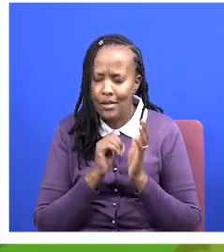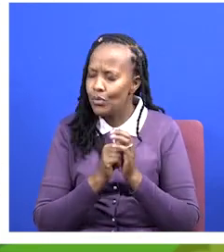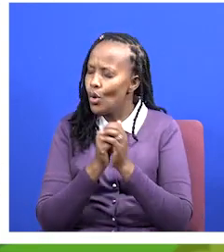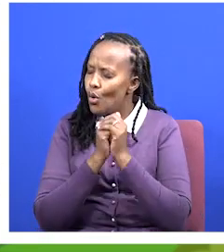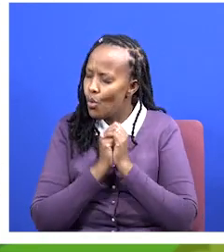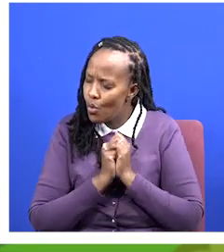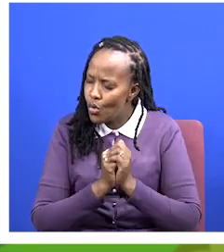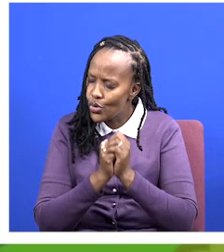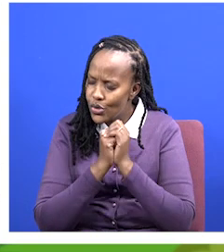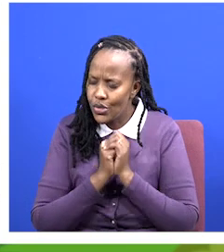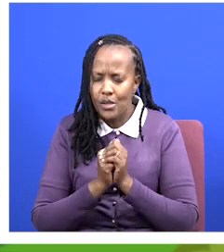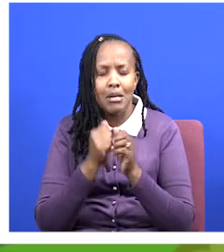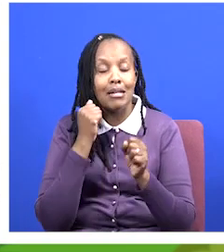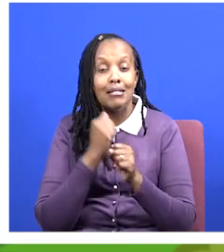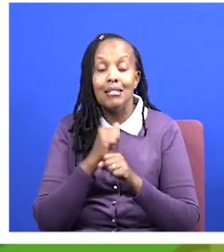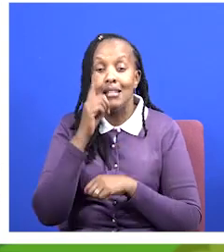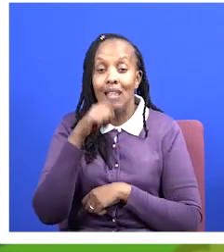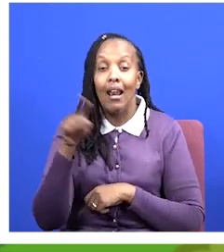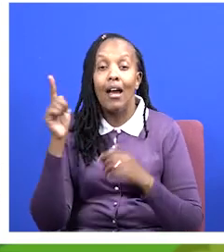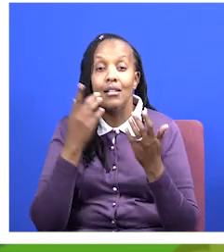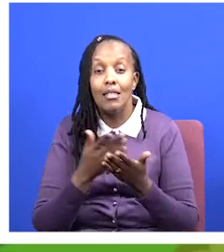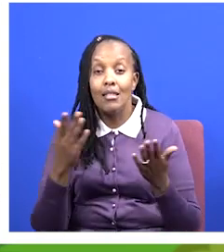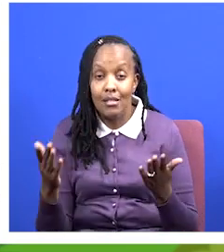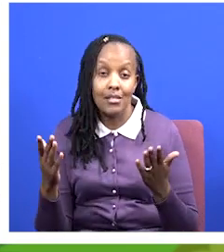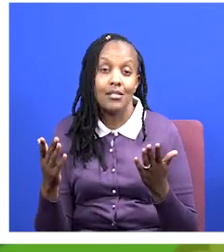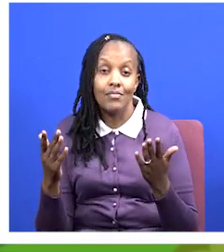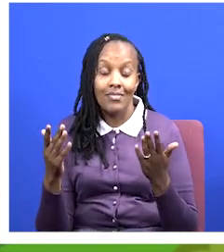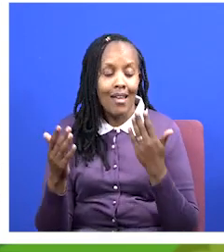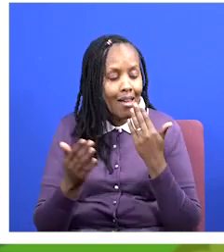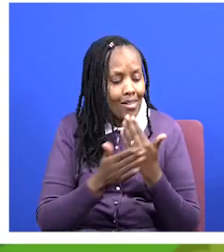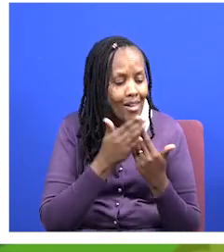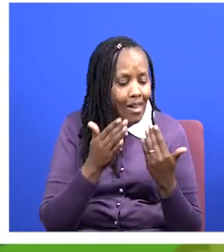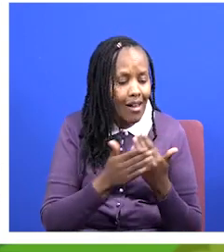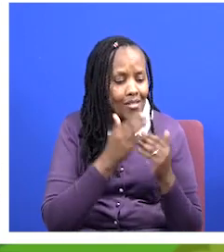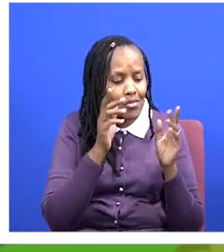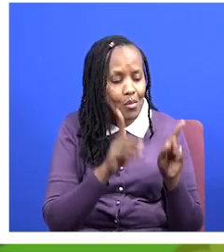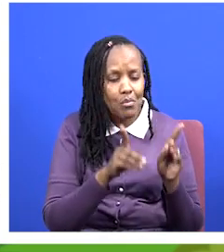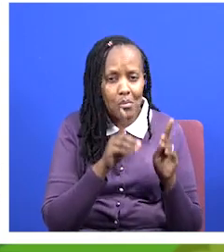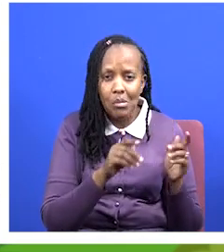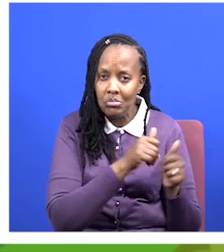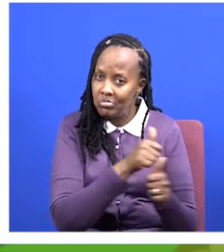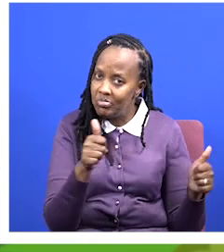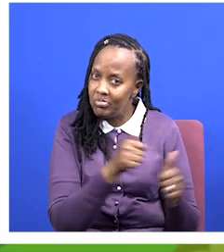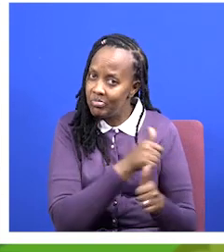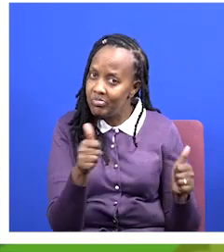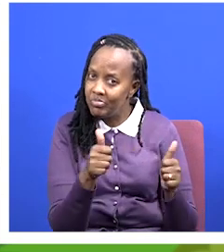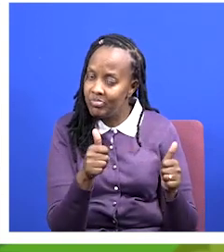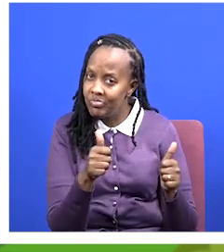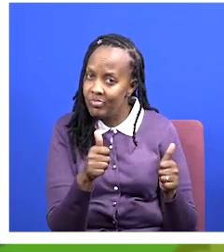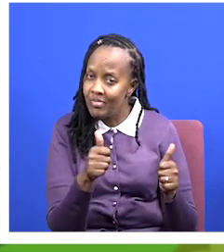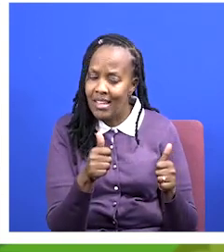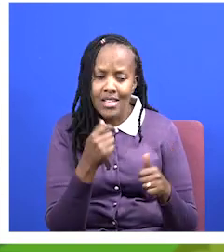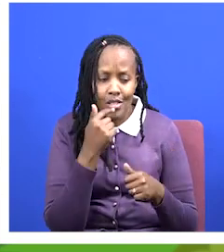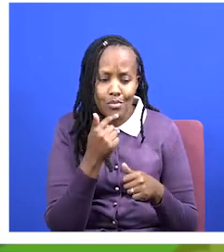God. He did the right things. He treated people well. He